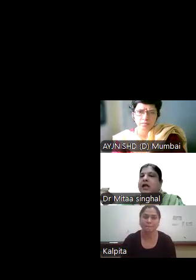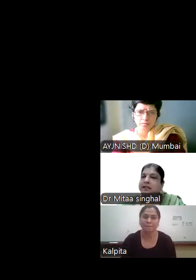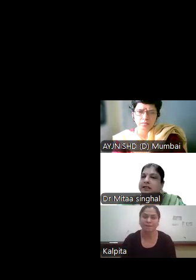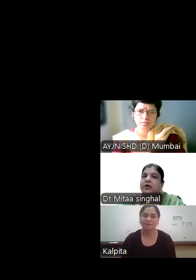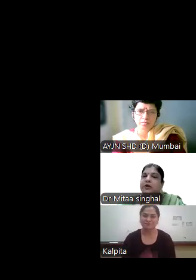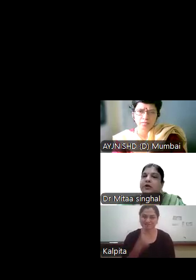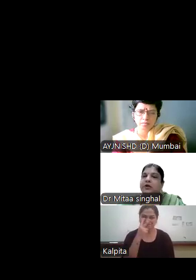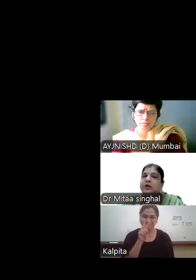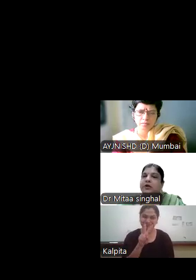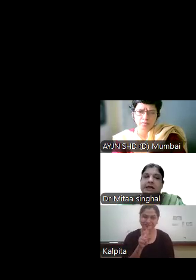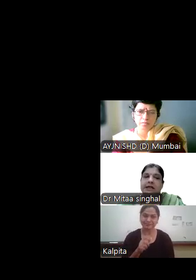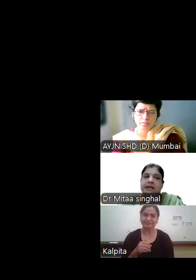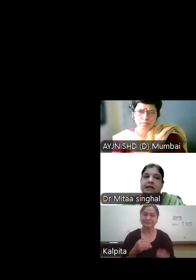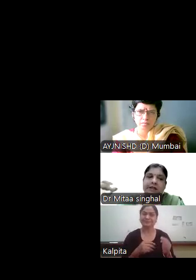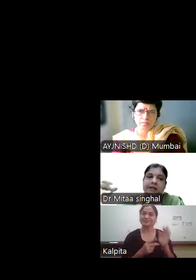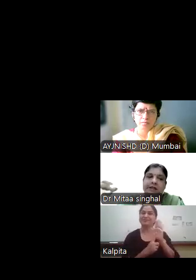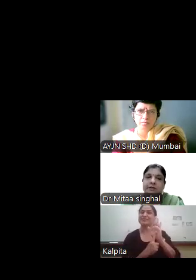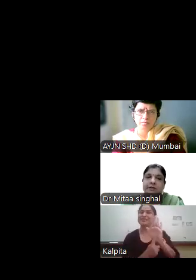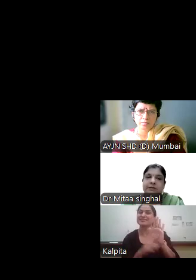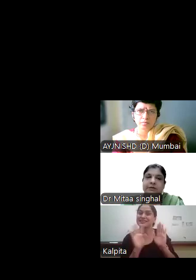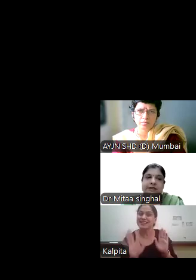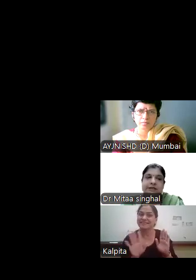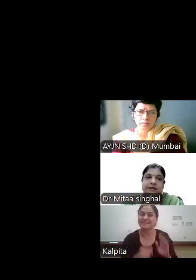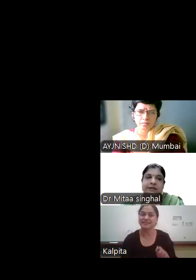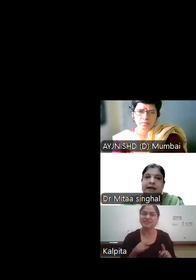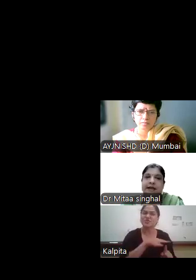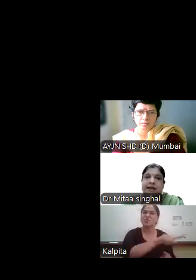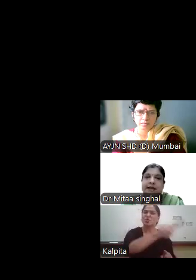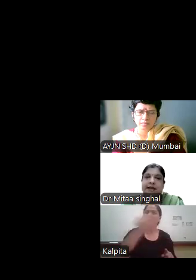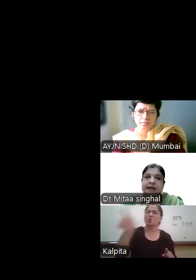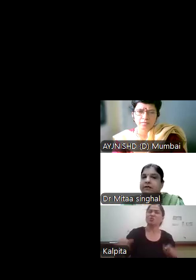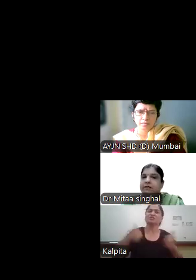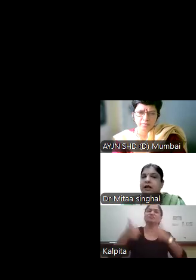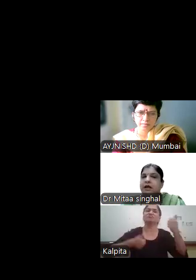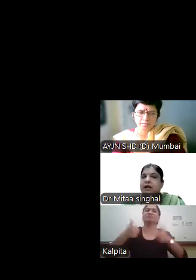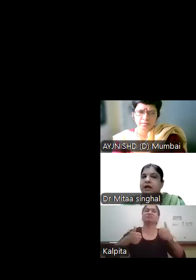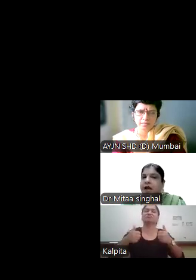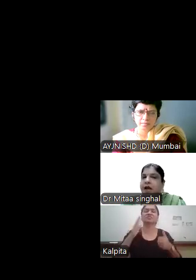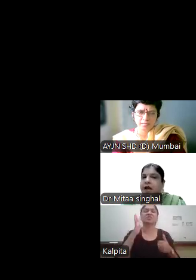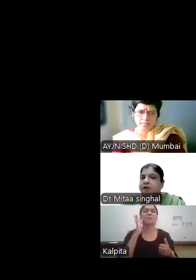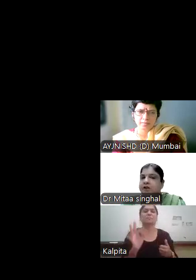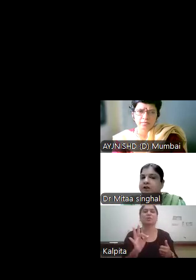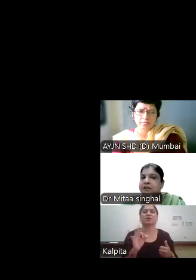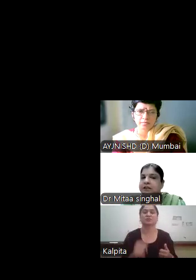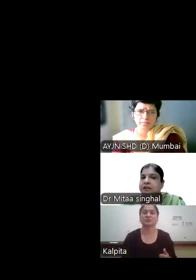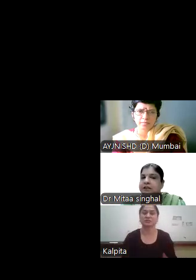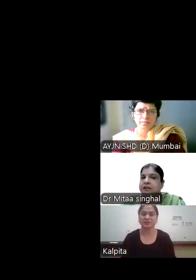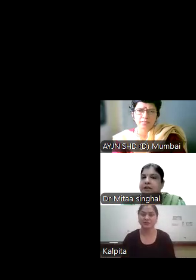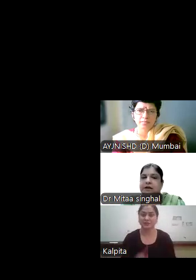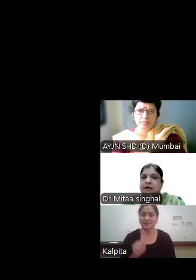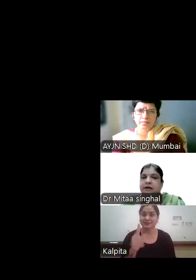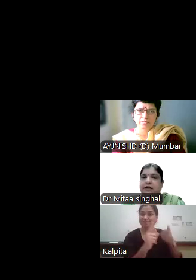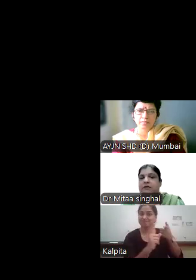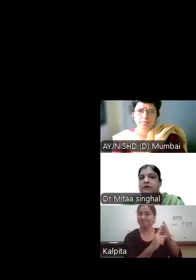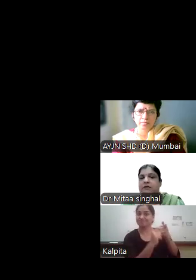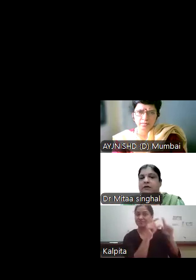signs. We are checking the upper motor neuron signs. So all these assessments will give us a guideline. And we have the modified Ashworth scale,